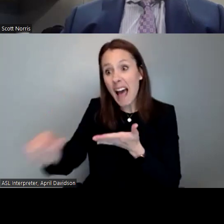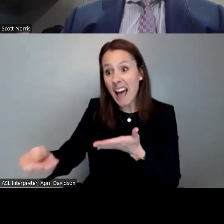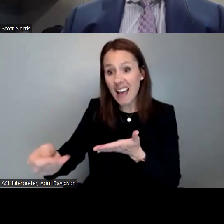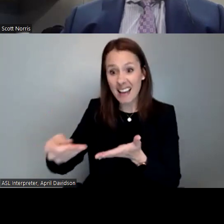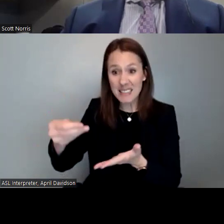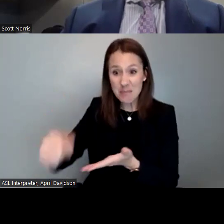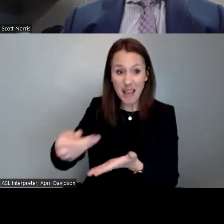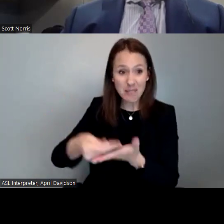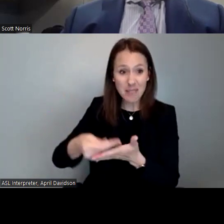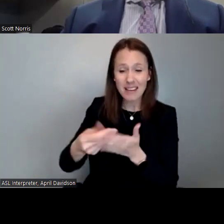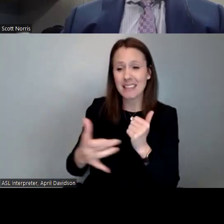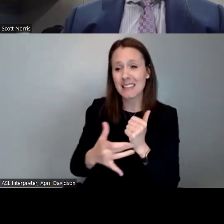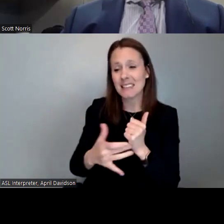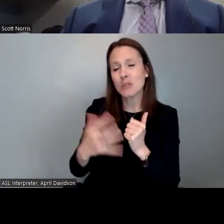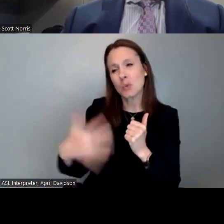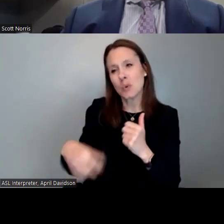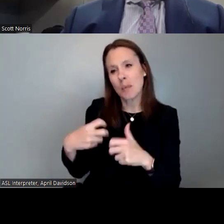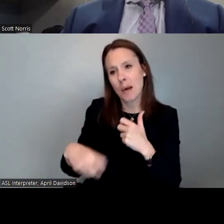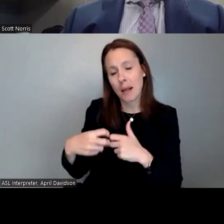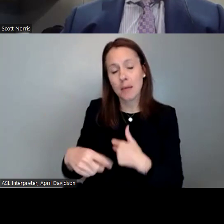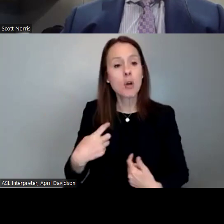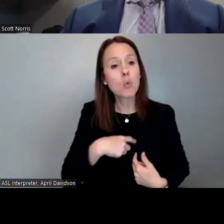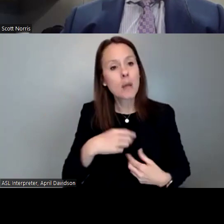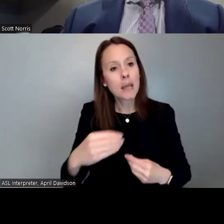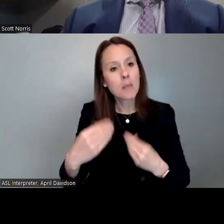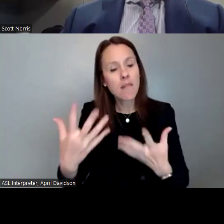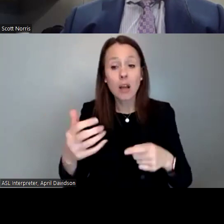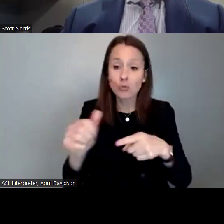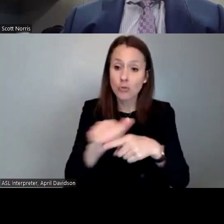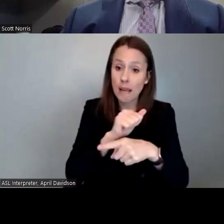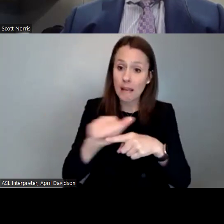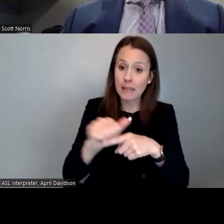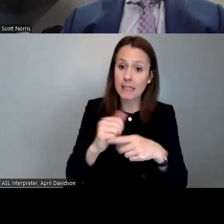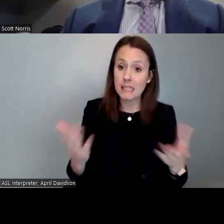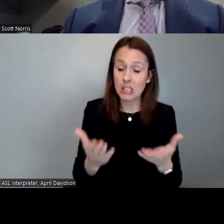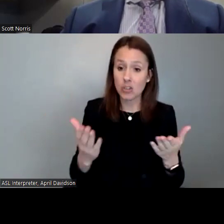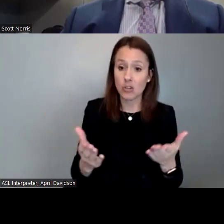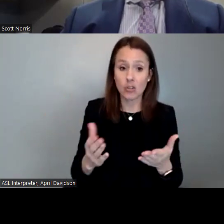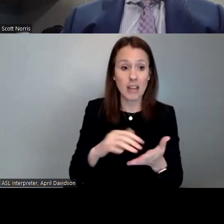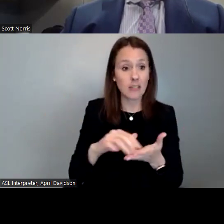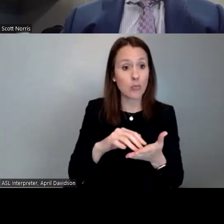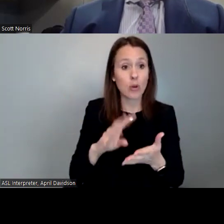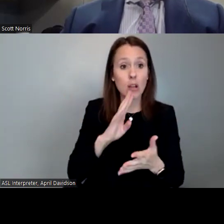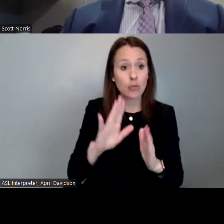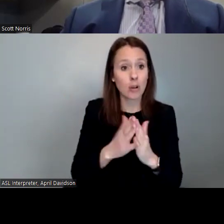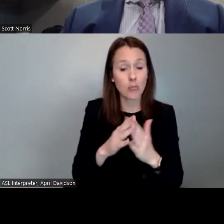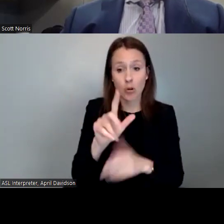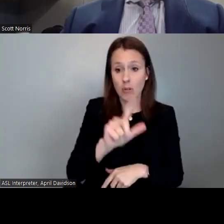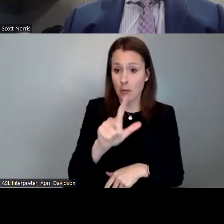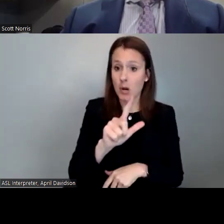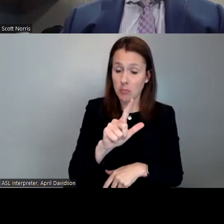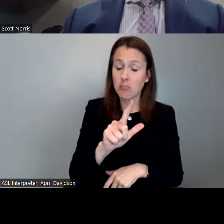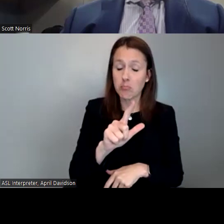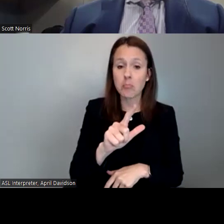is certainly an issue. Now, we do provide training here at the Braille and Talking Book Library on